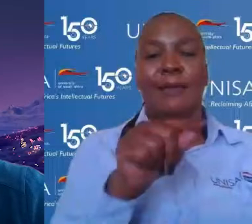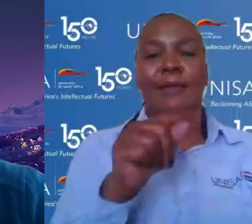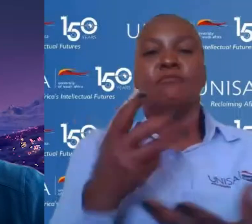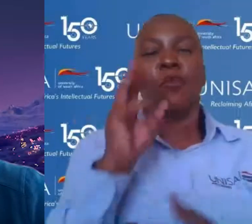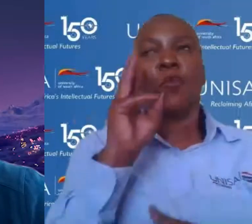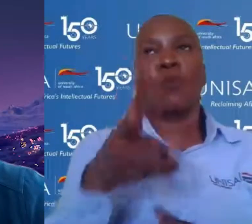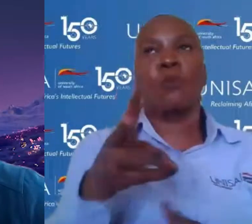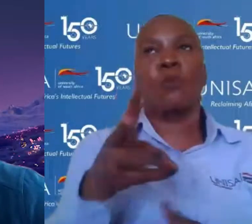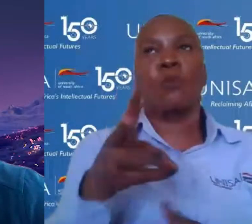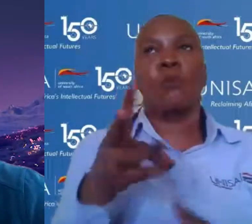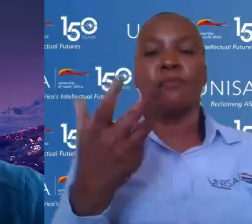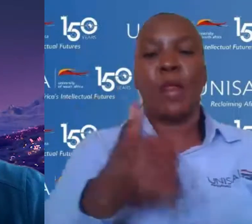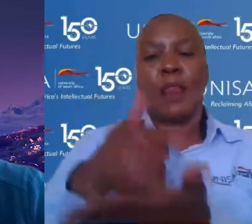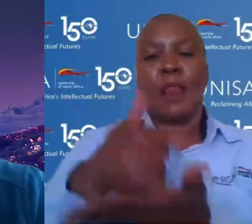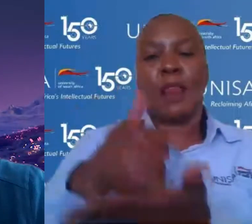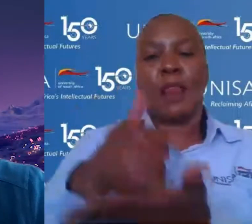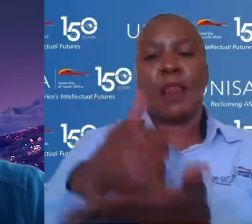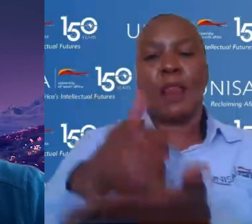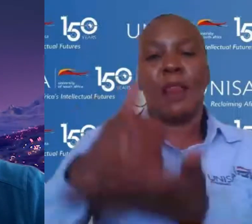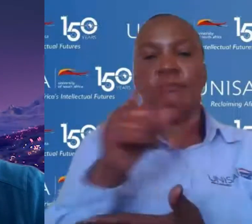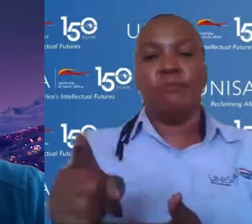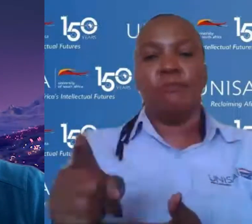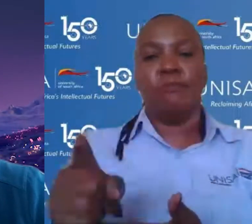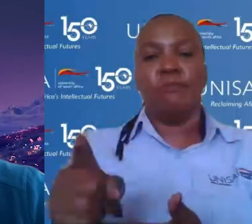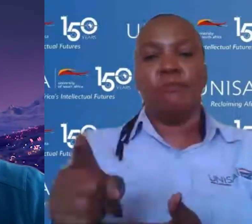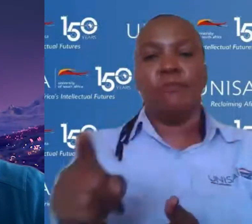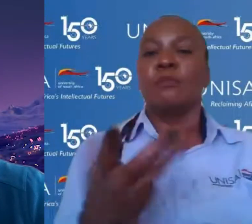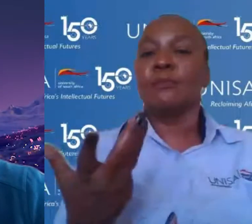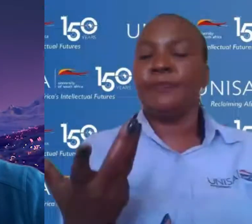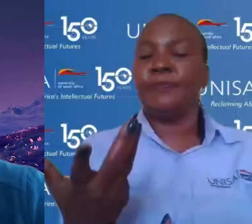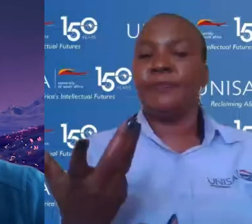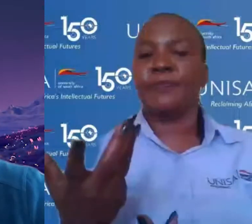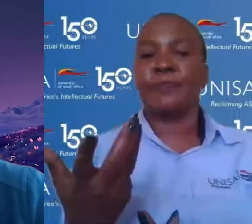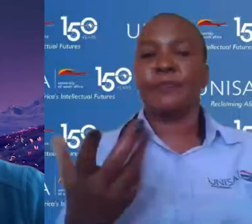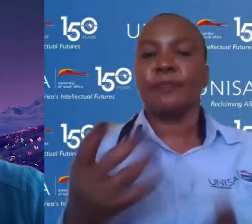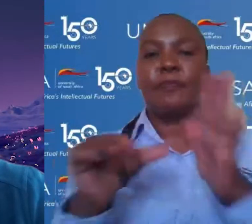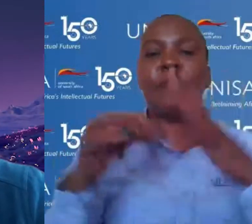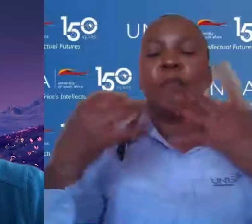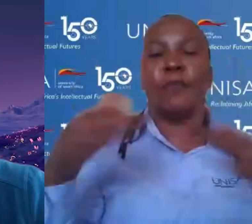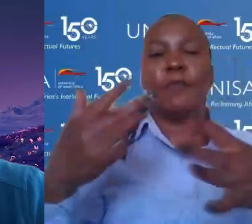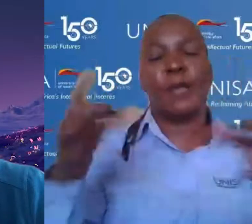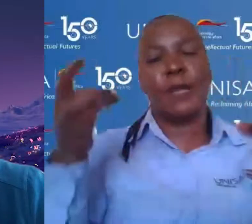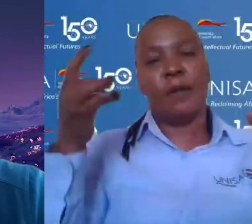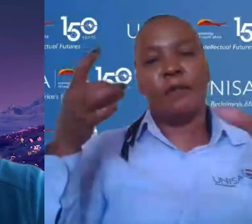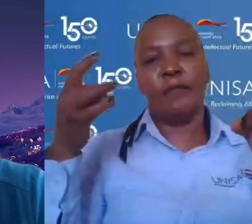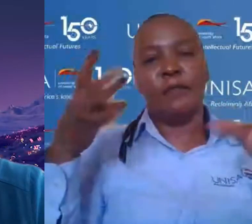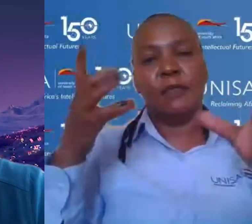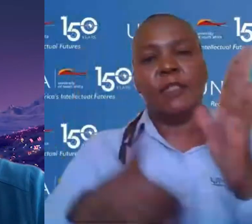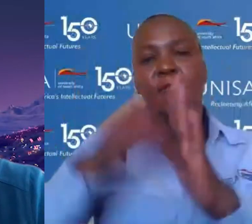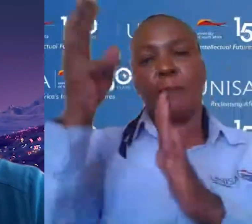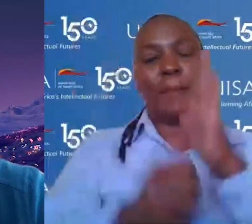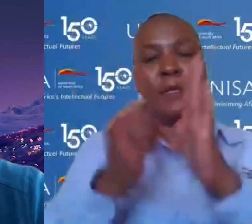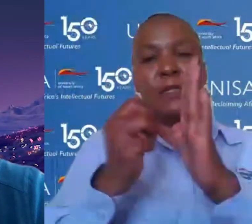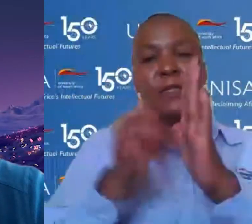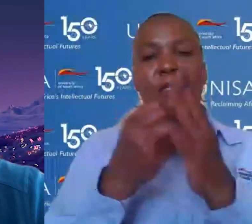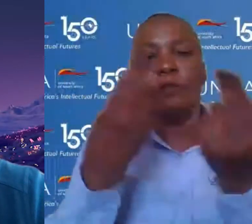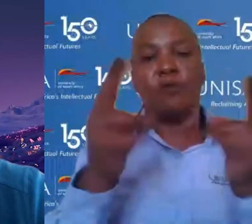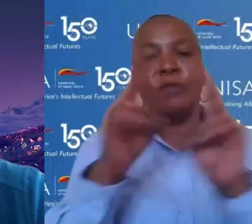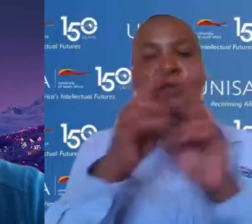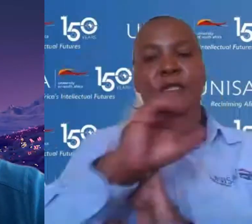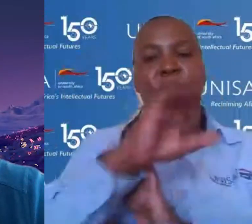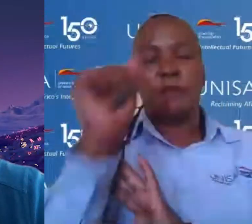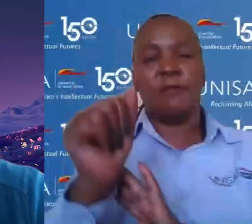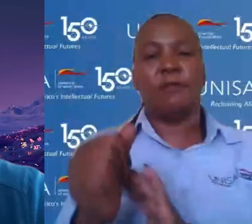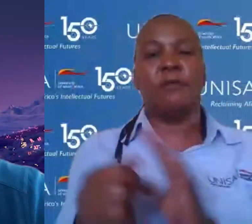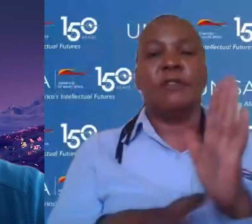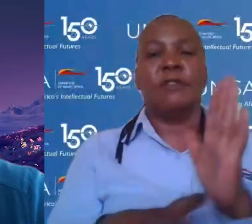help you with the important information, developments in the institution, developments from